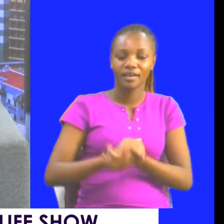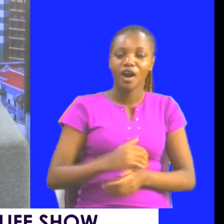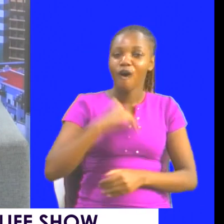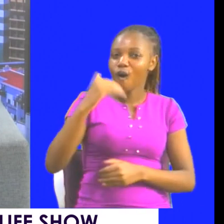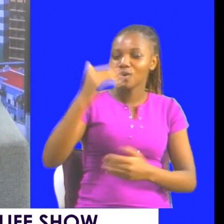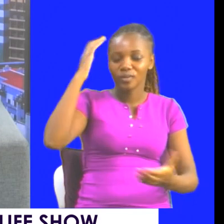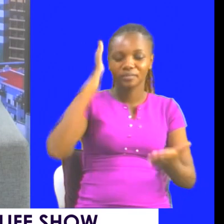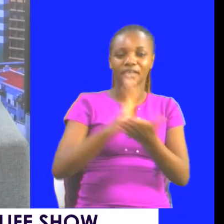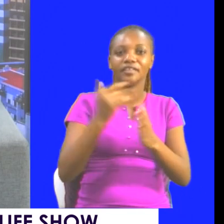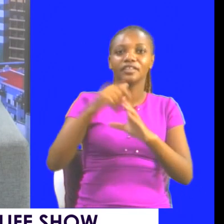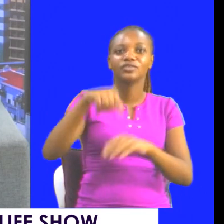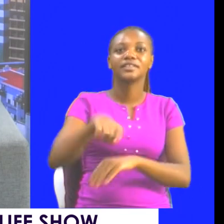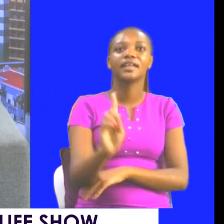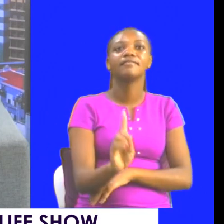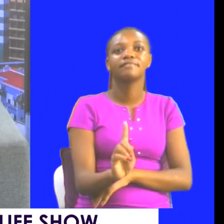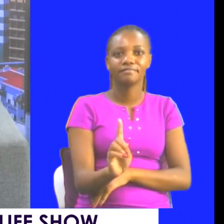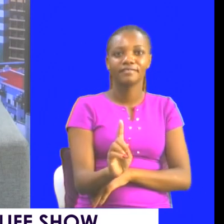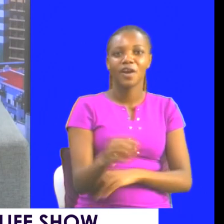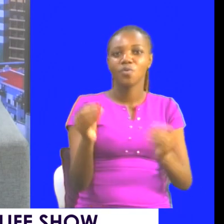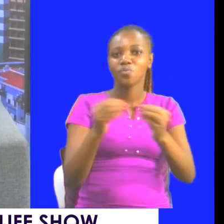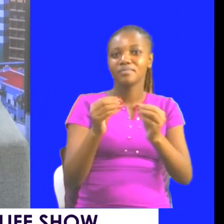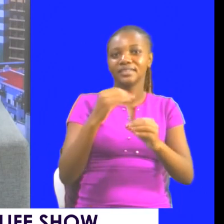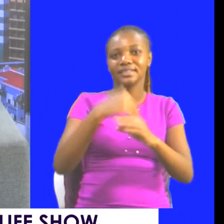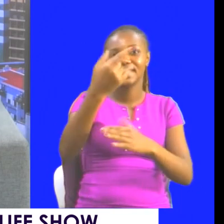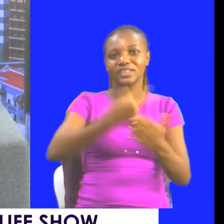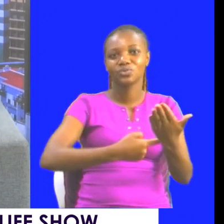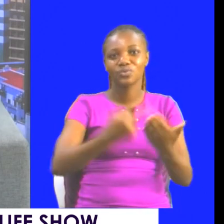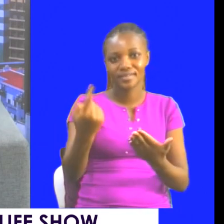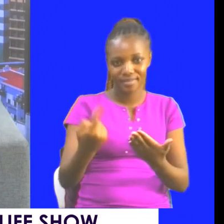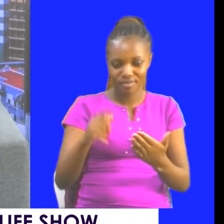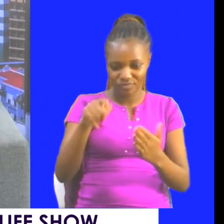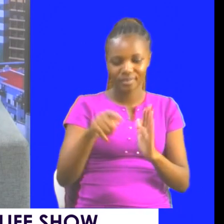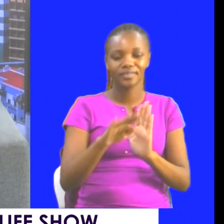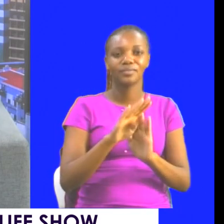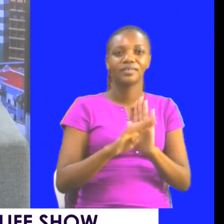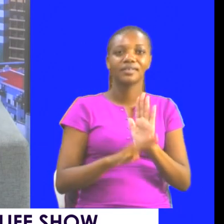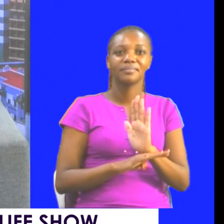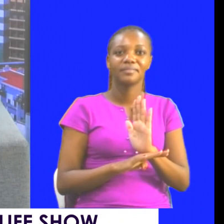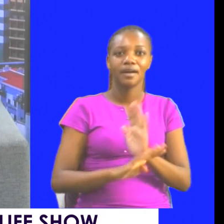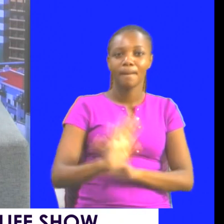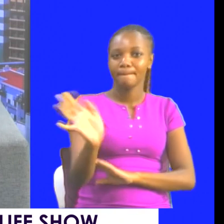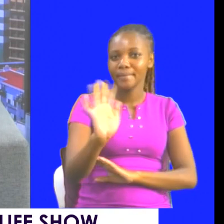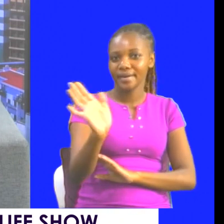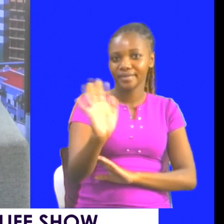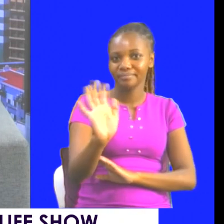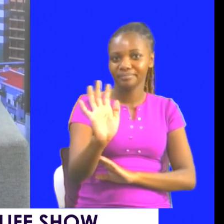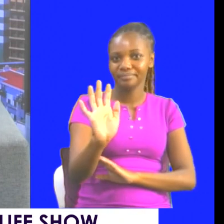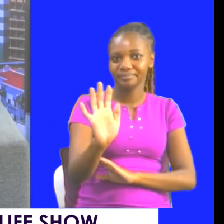believing in you. See you next week on the Treasures of Life show. Bye.